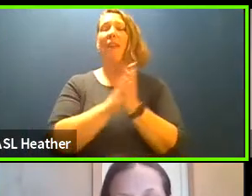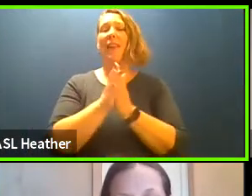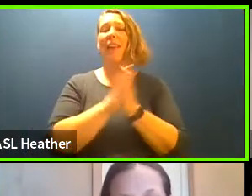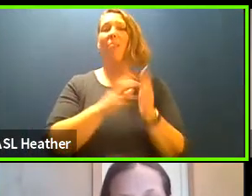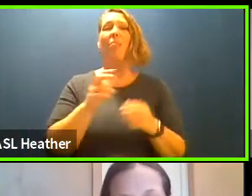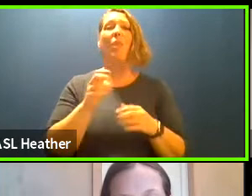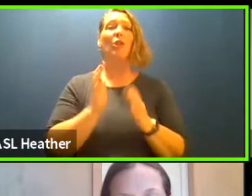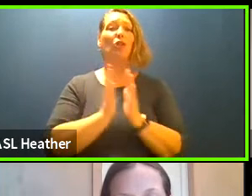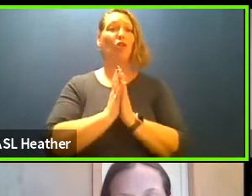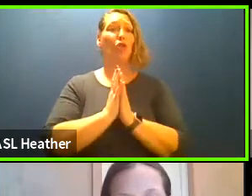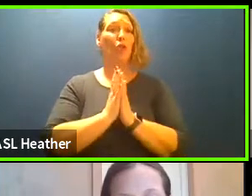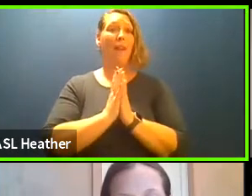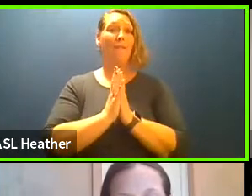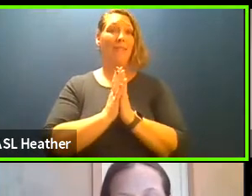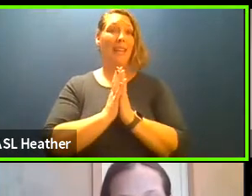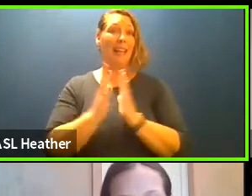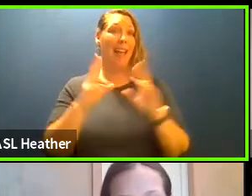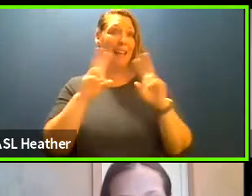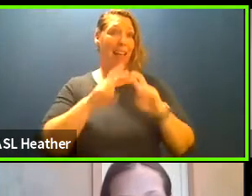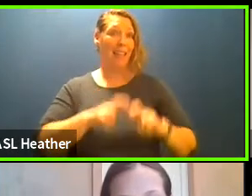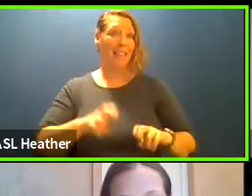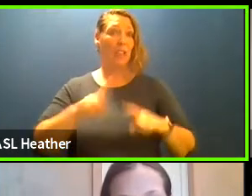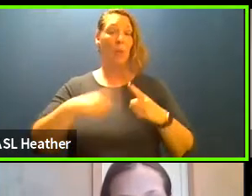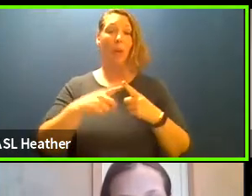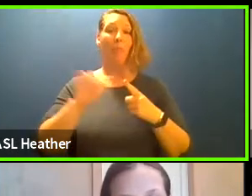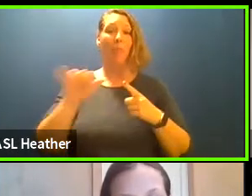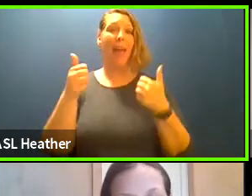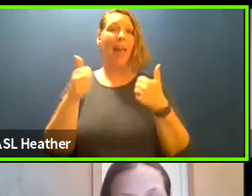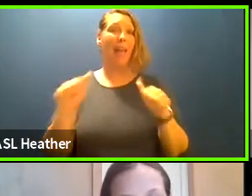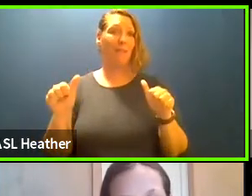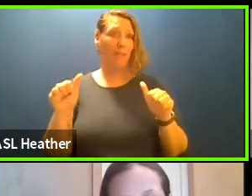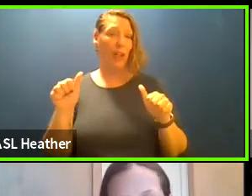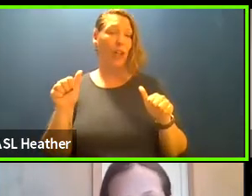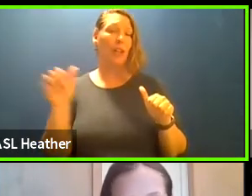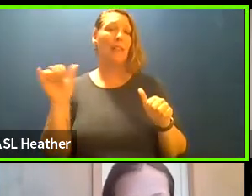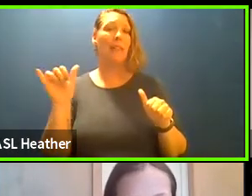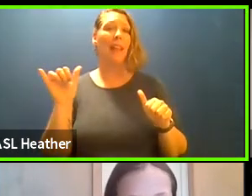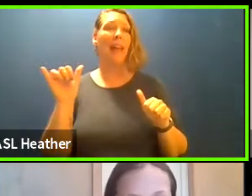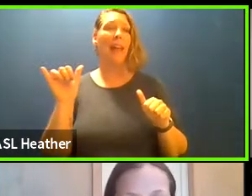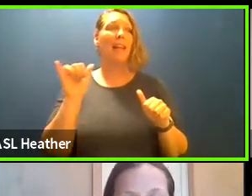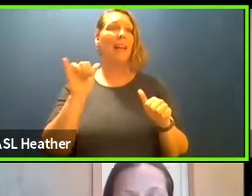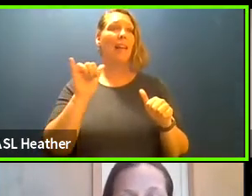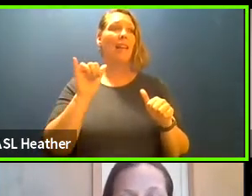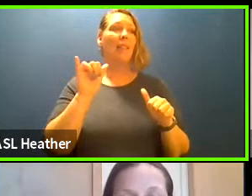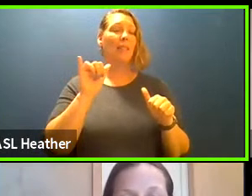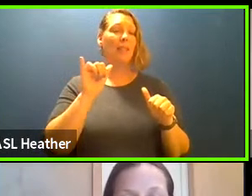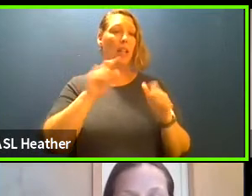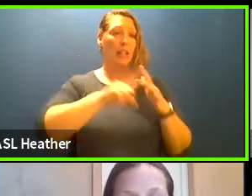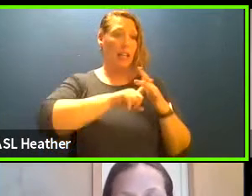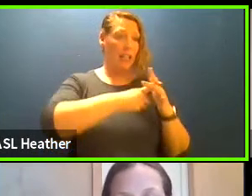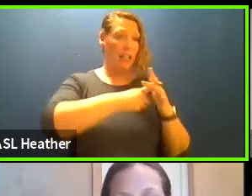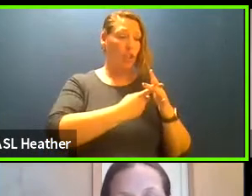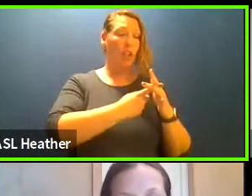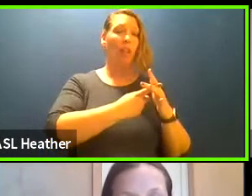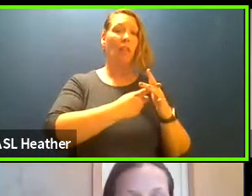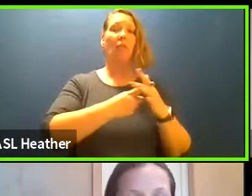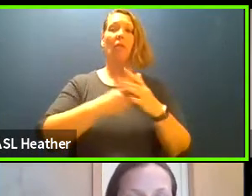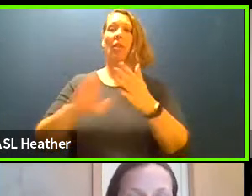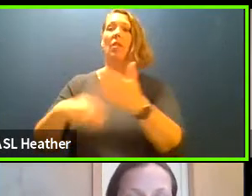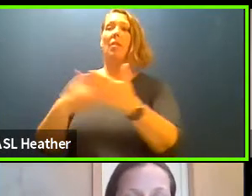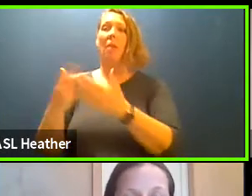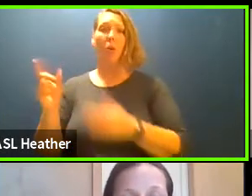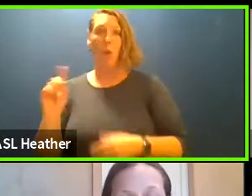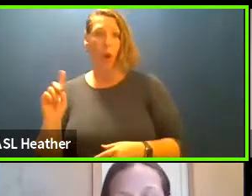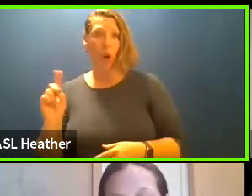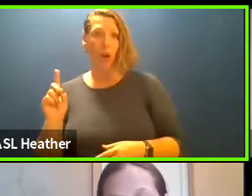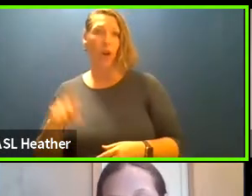looking on when that effort looks at kind of like key origin and destination, understanding what